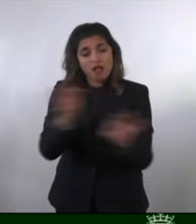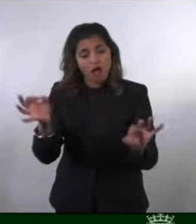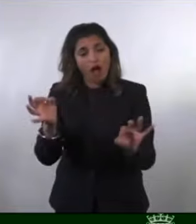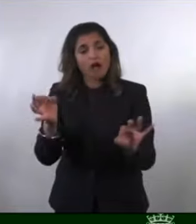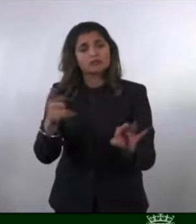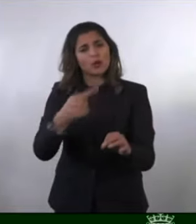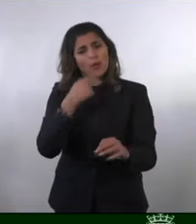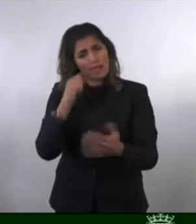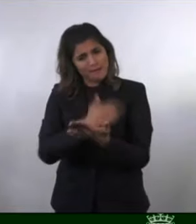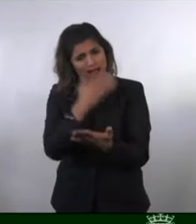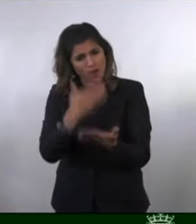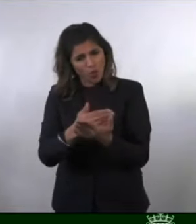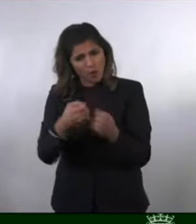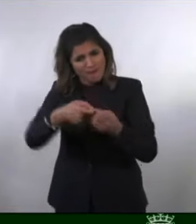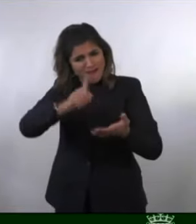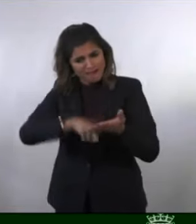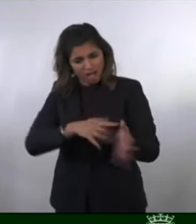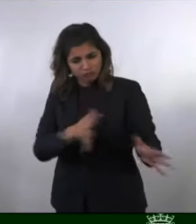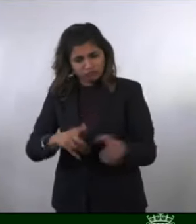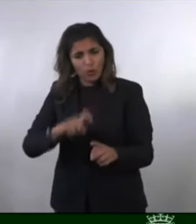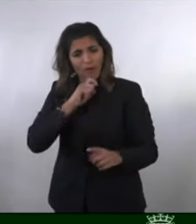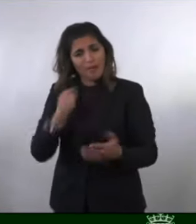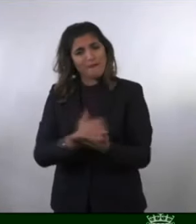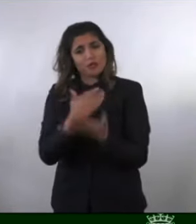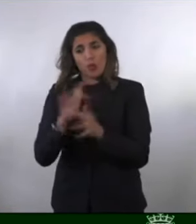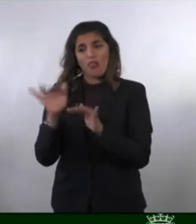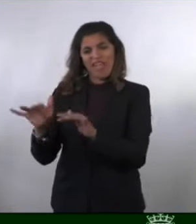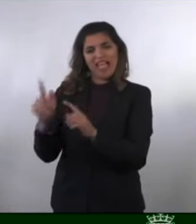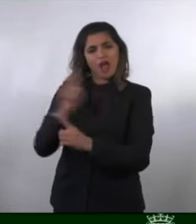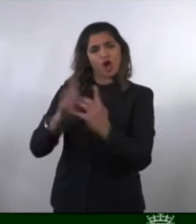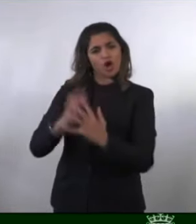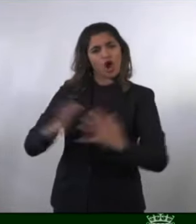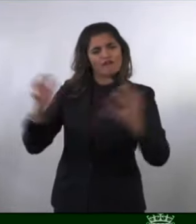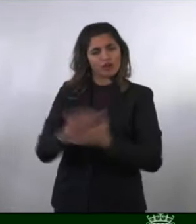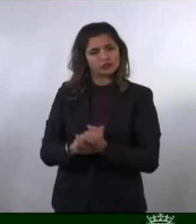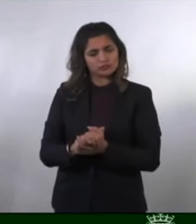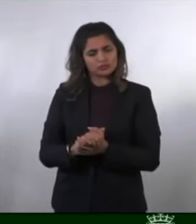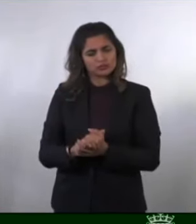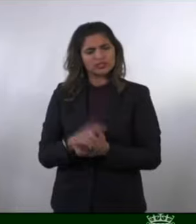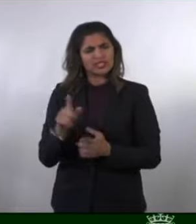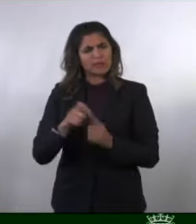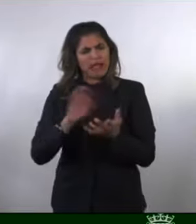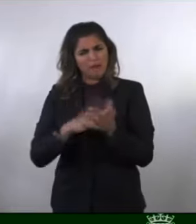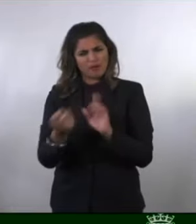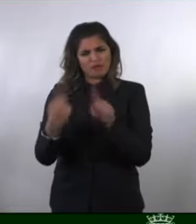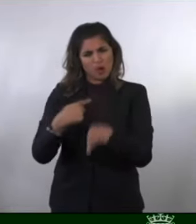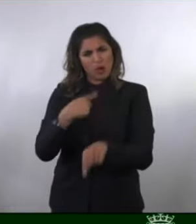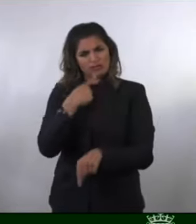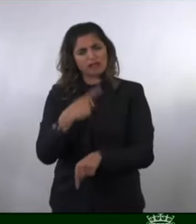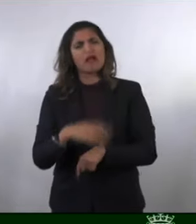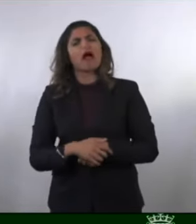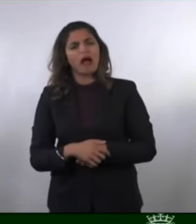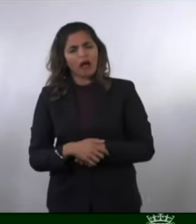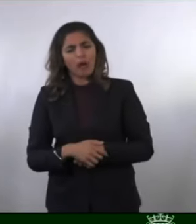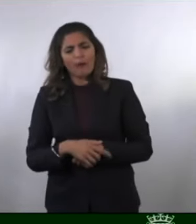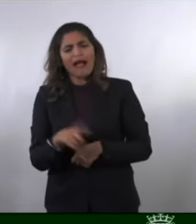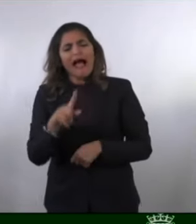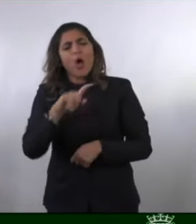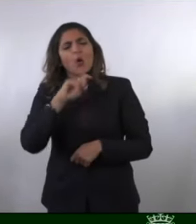at future press conferences. He said, the point is registered but not